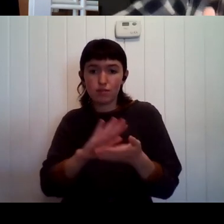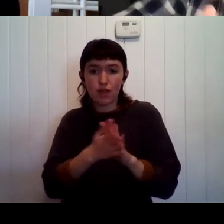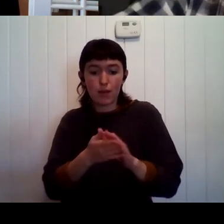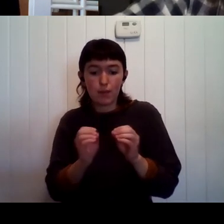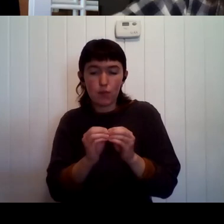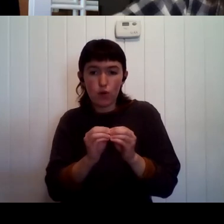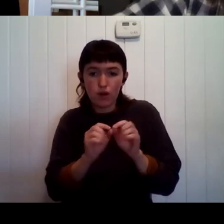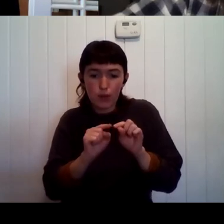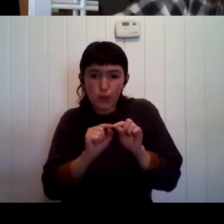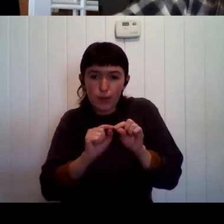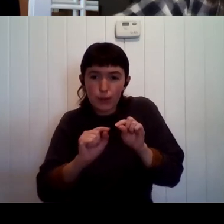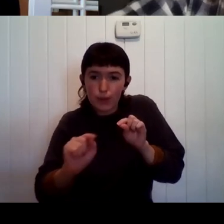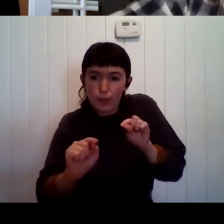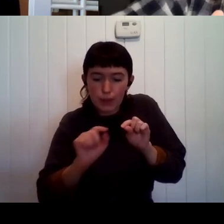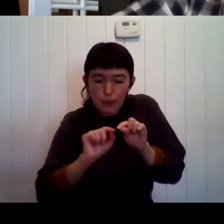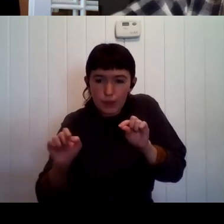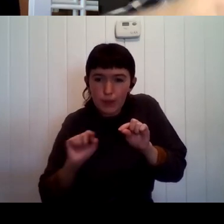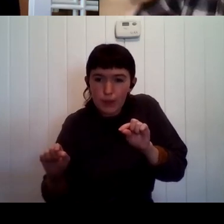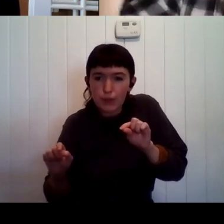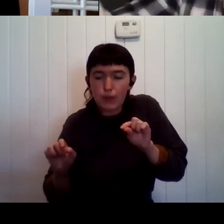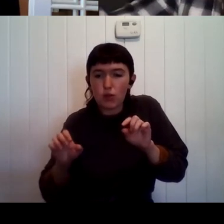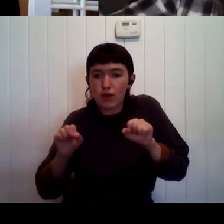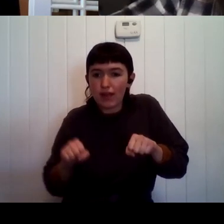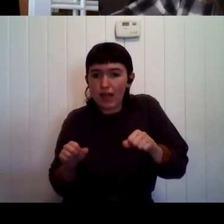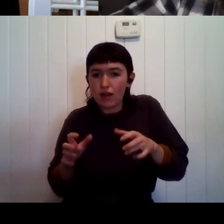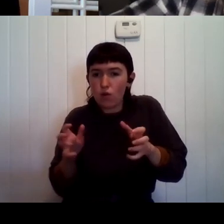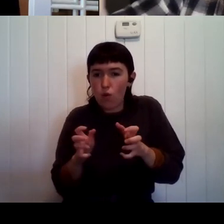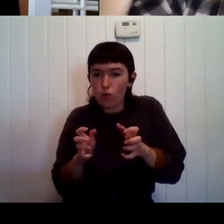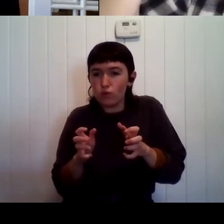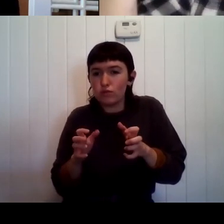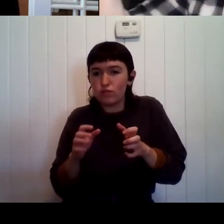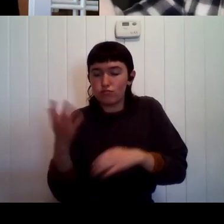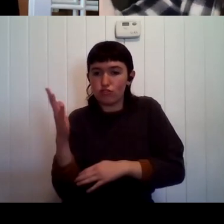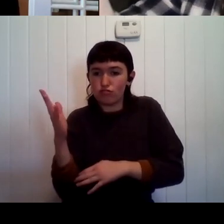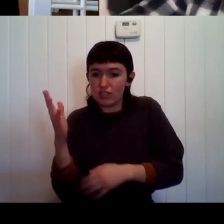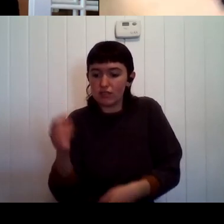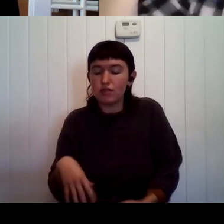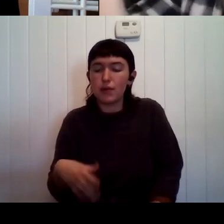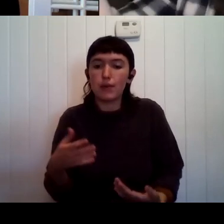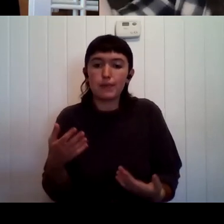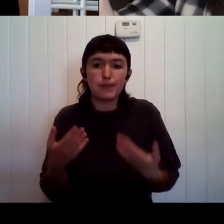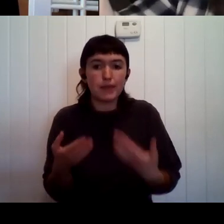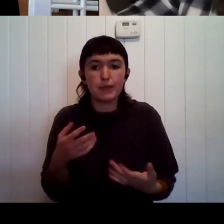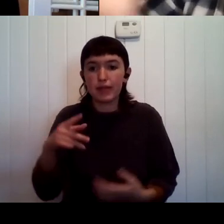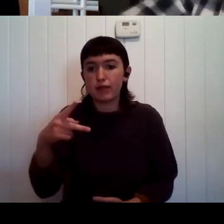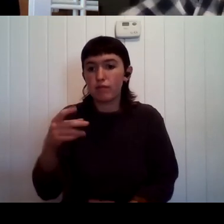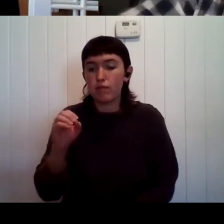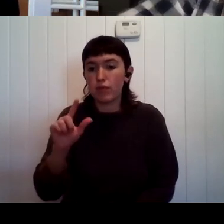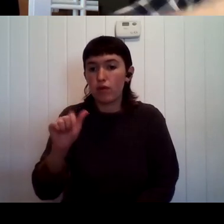to a tree. And so, you know, will a polar bear change its diet, change its